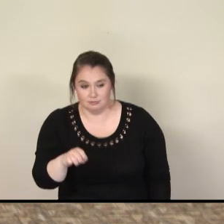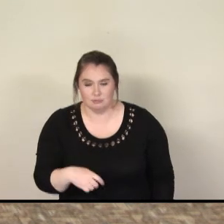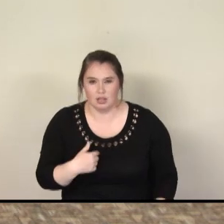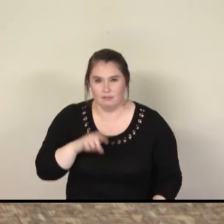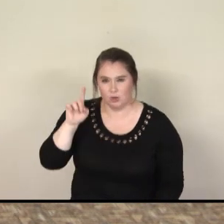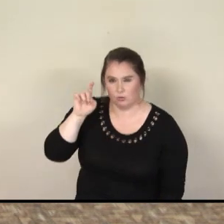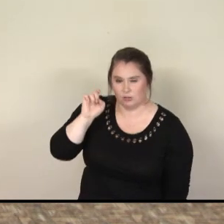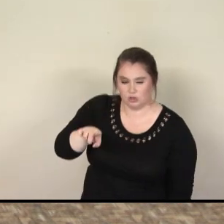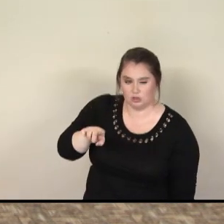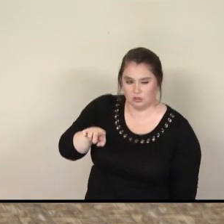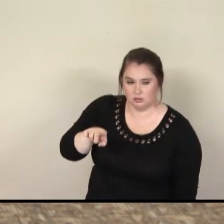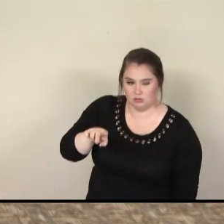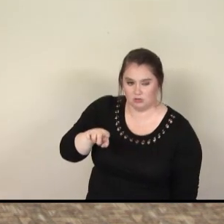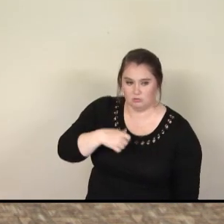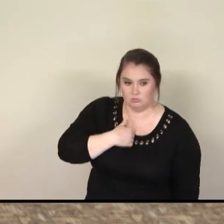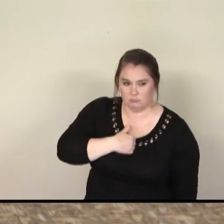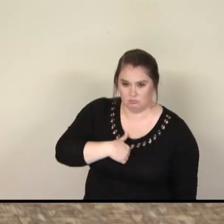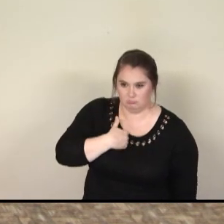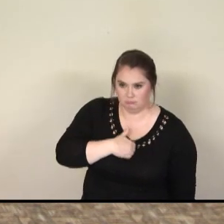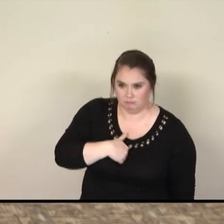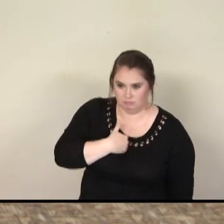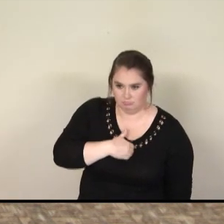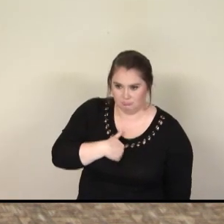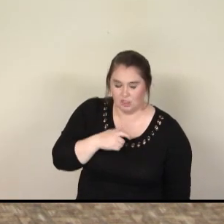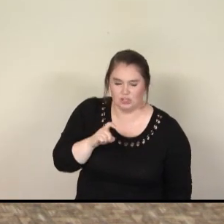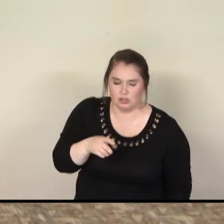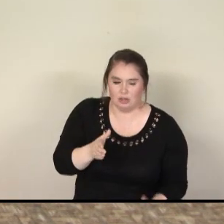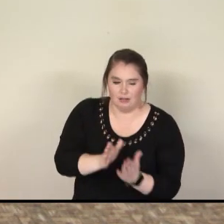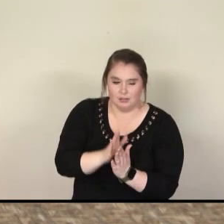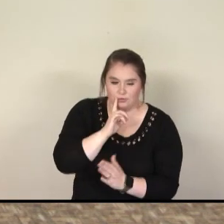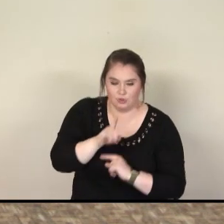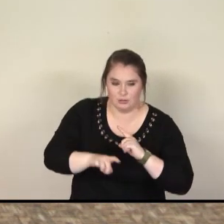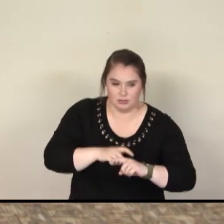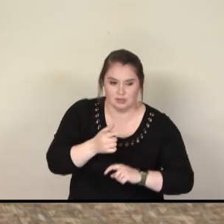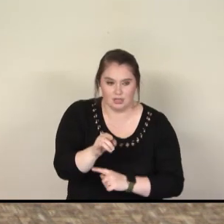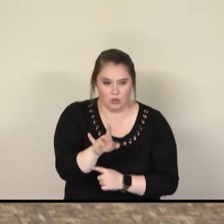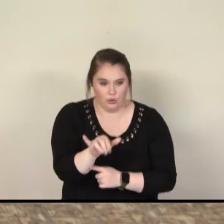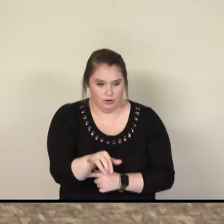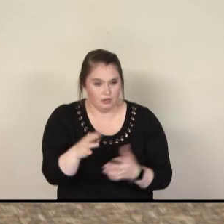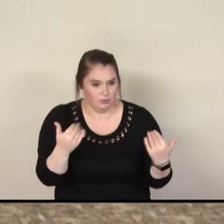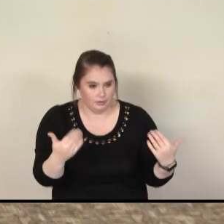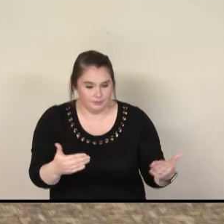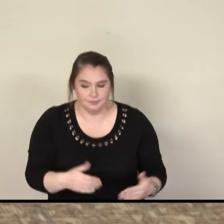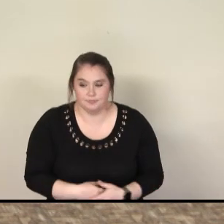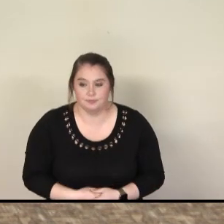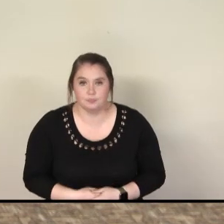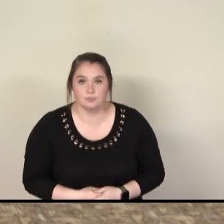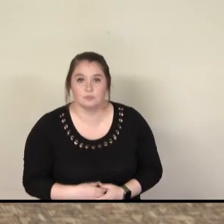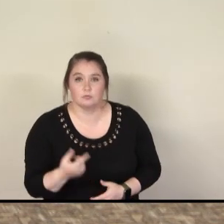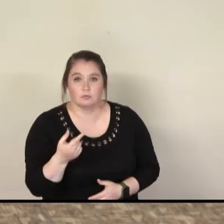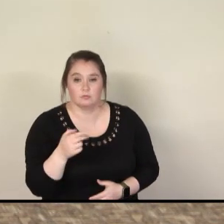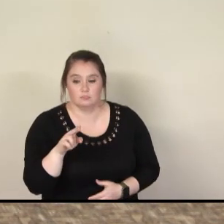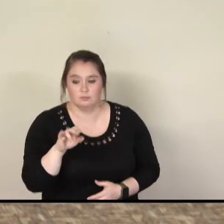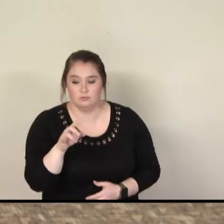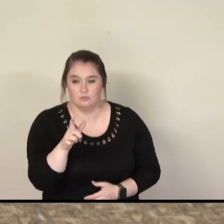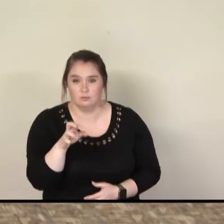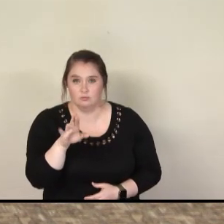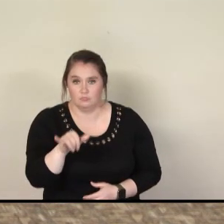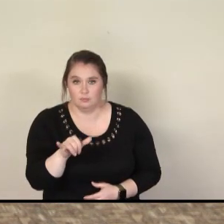have a question. So sorry. Yes, I should ask for questions. Mr. Guillory, yes, please. Yeah, so this came down